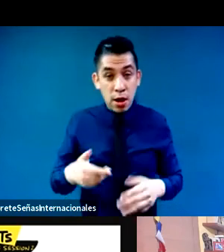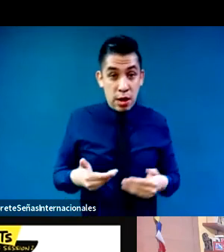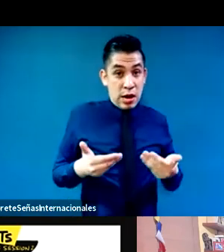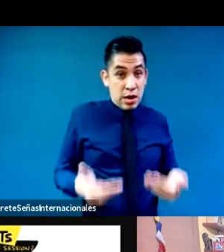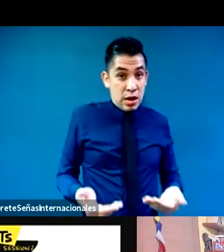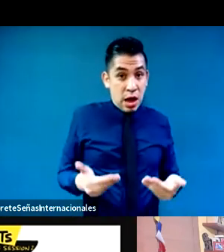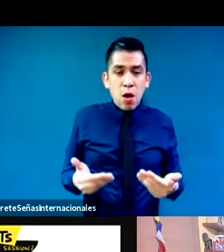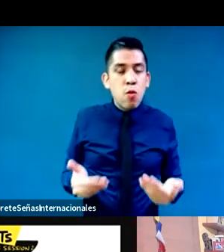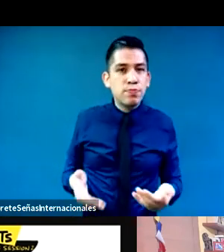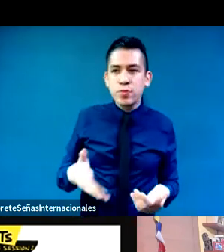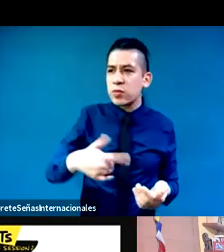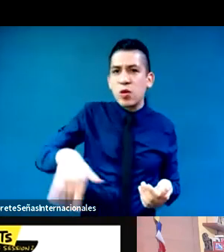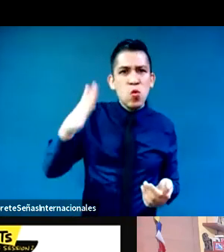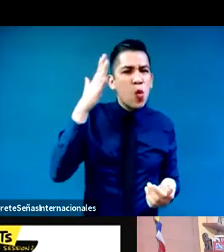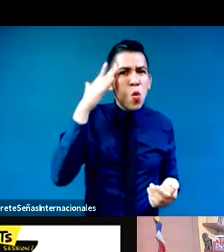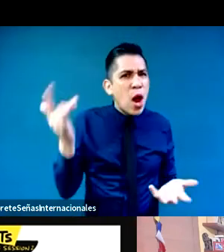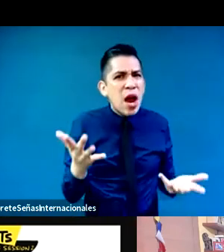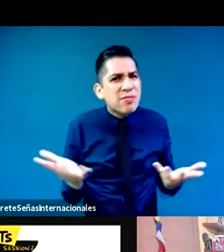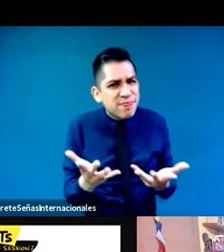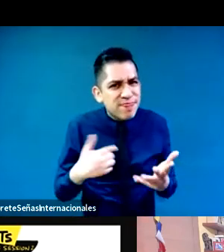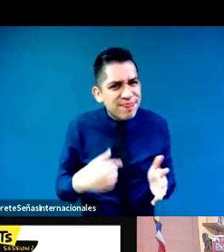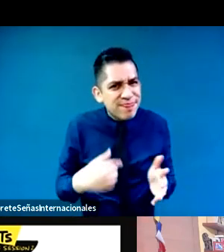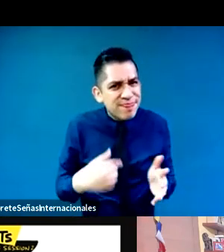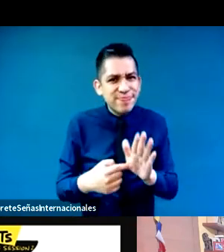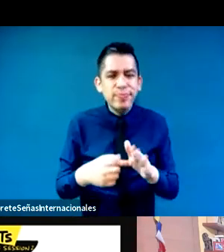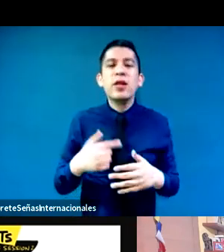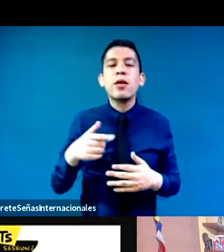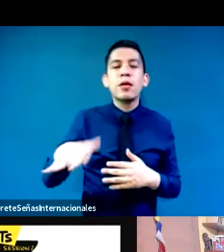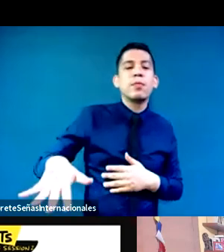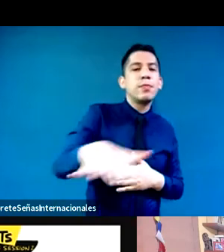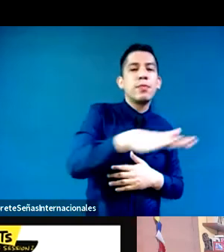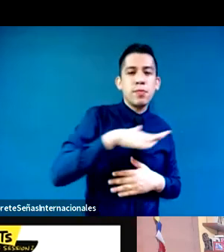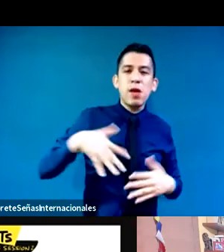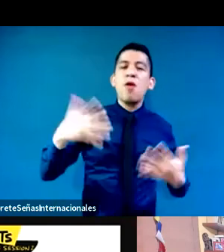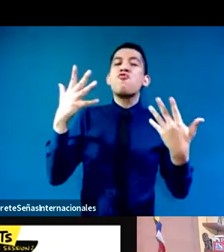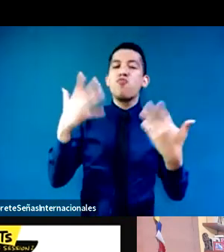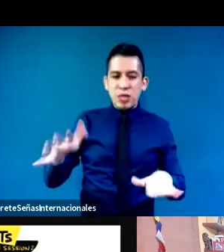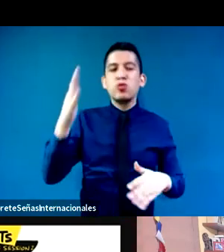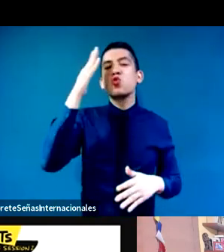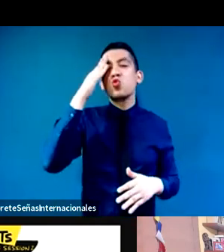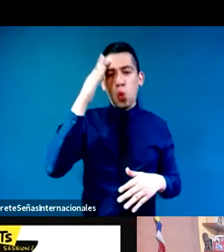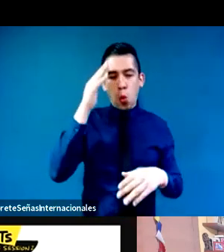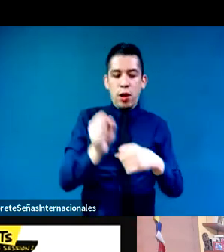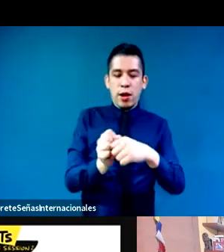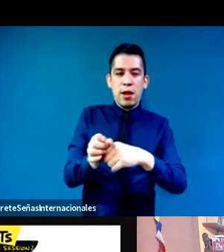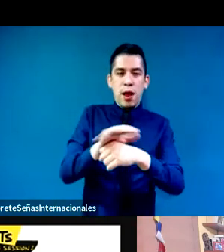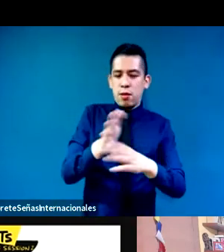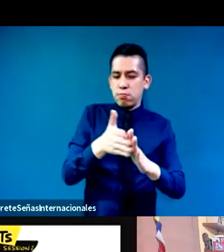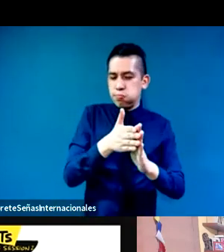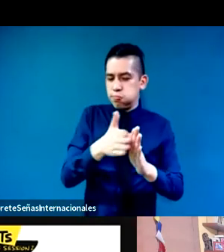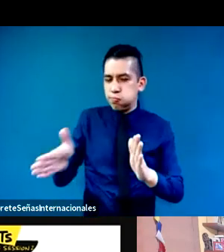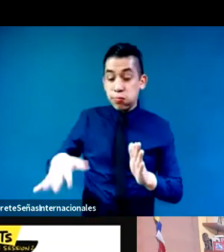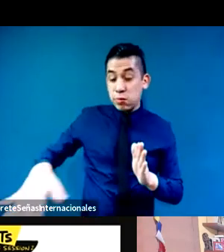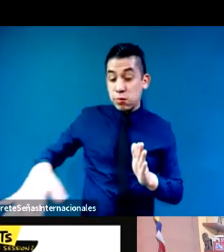to the catastrophic impacts of COVID on women and girls. CARE conducted rapid gender analysis across 40 countries